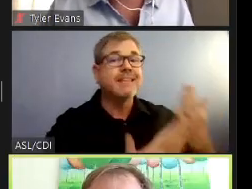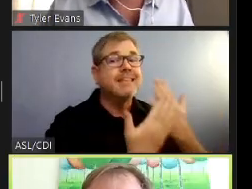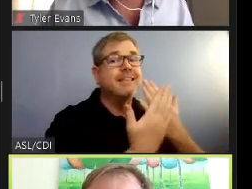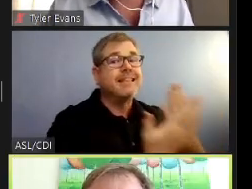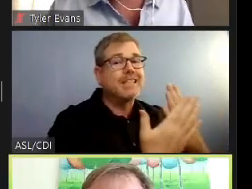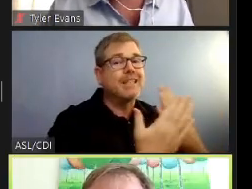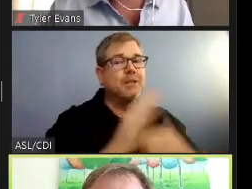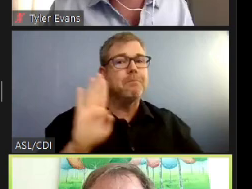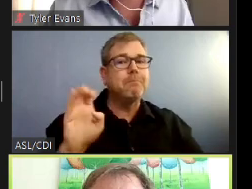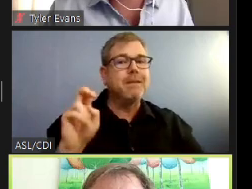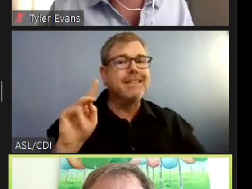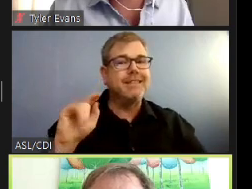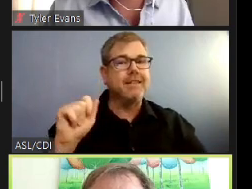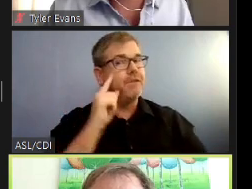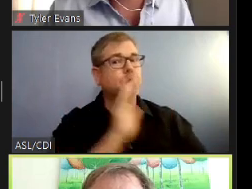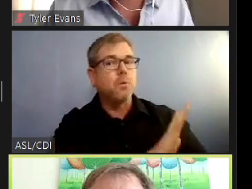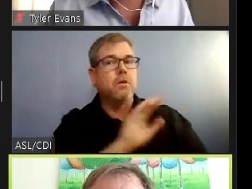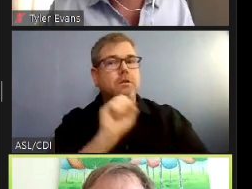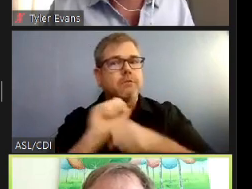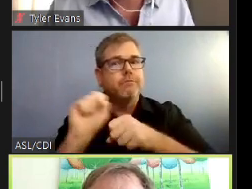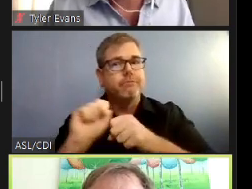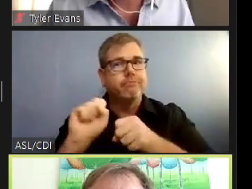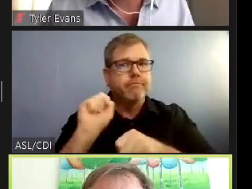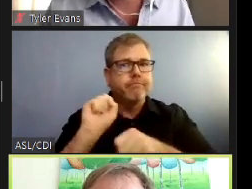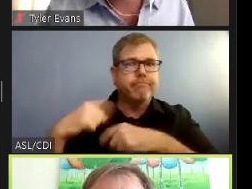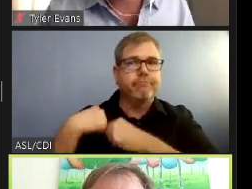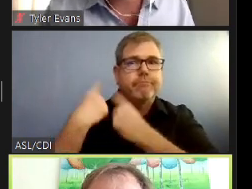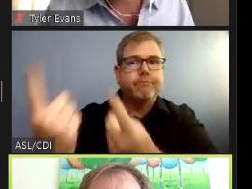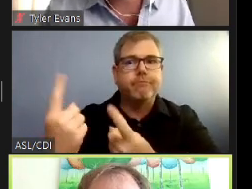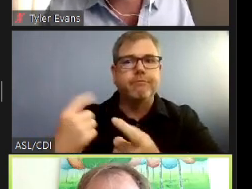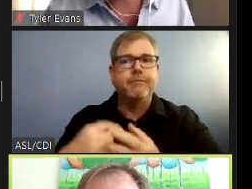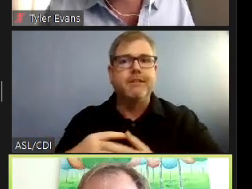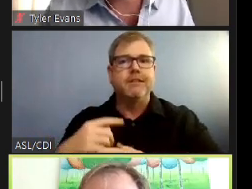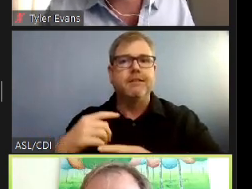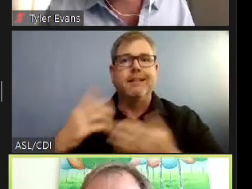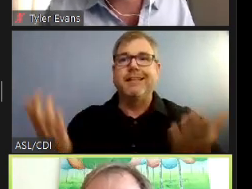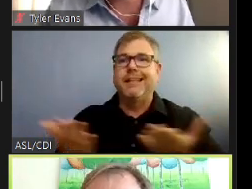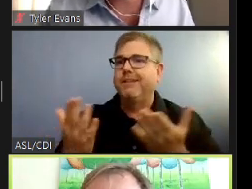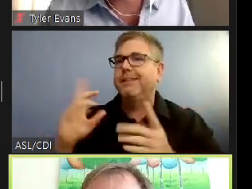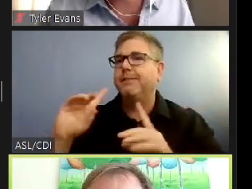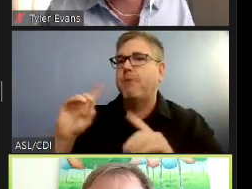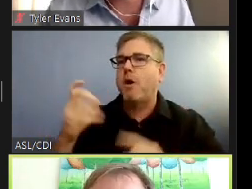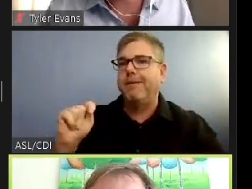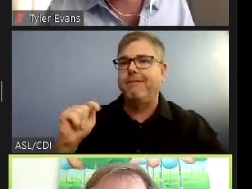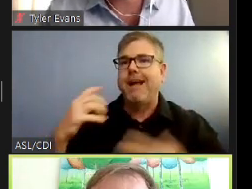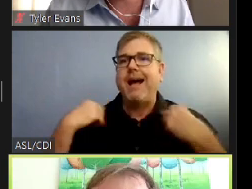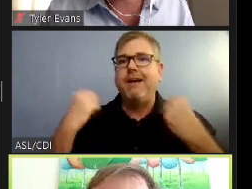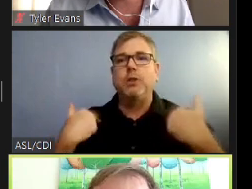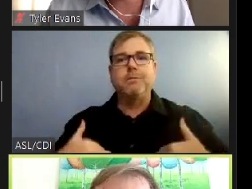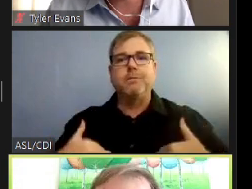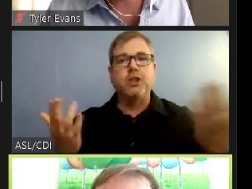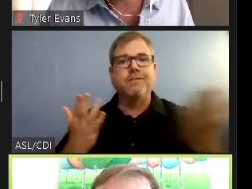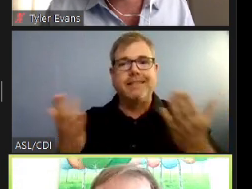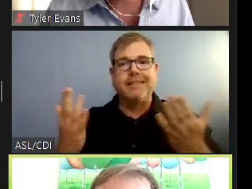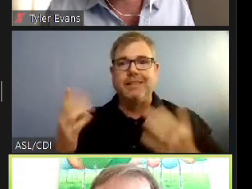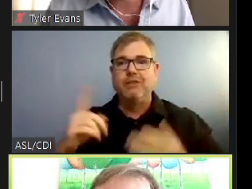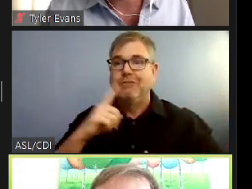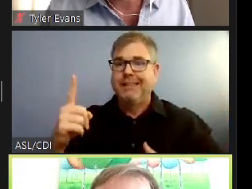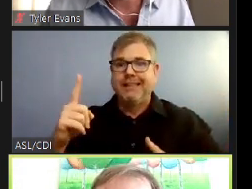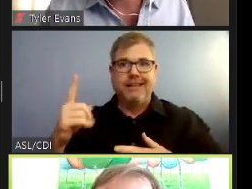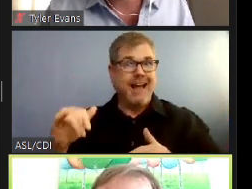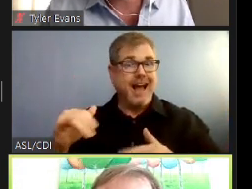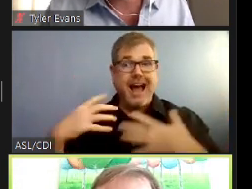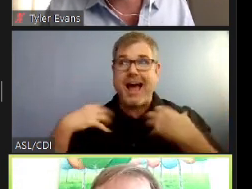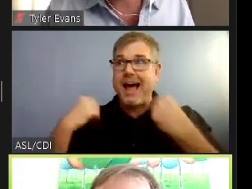Department of Health and Human Services. You know, public health has obviously been almost entirely focused over the past 10 months on